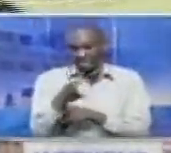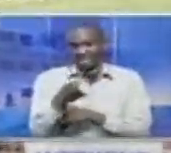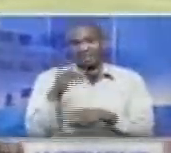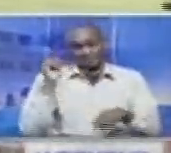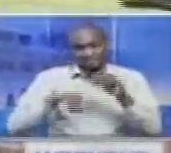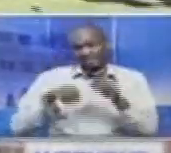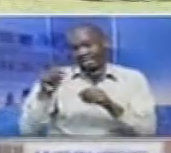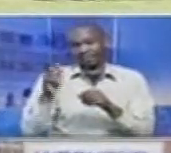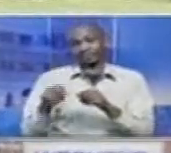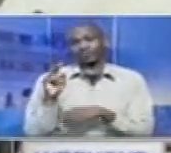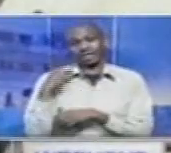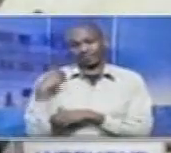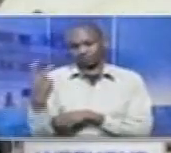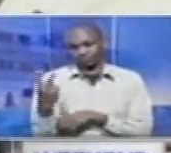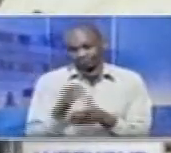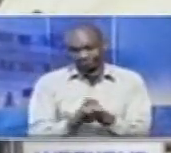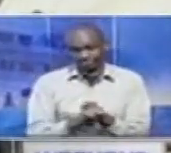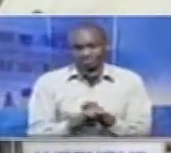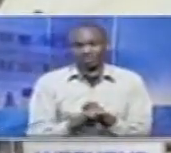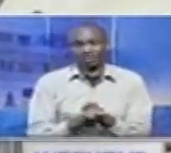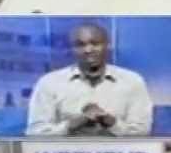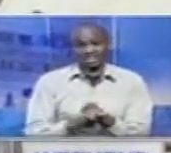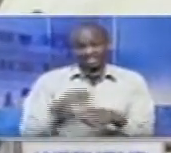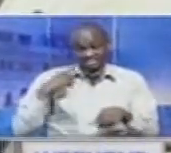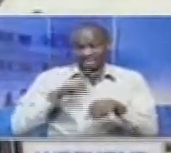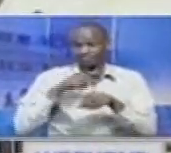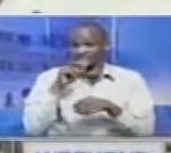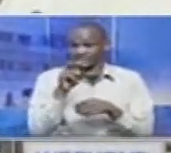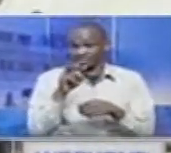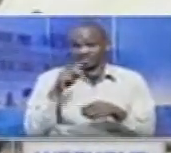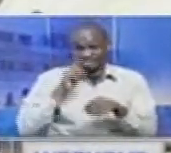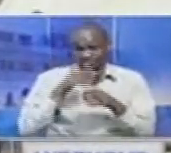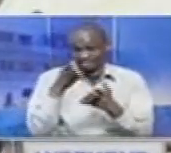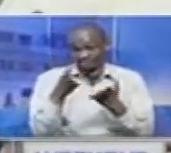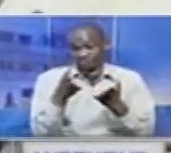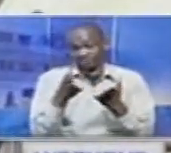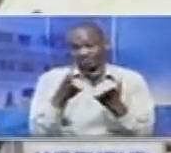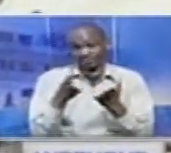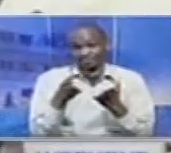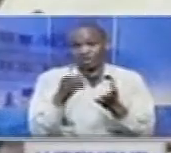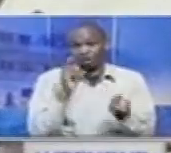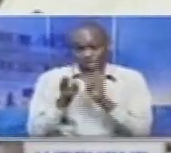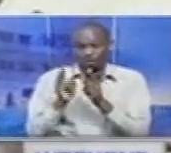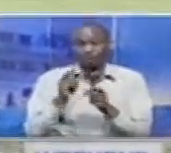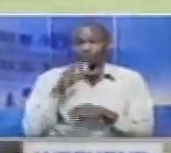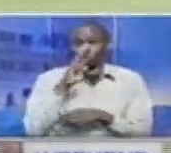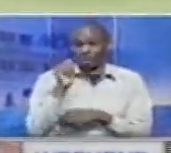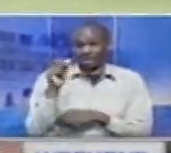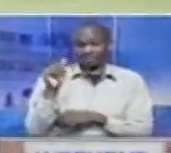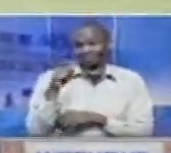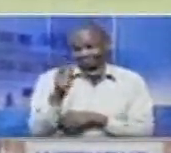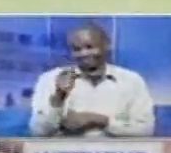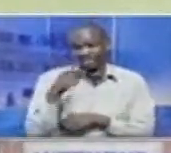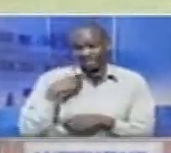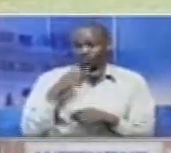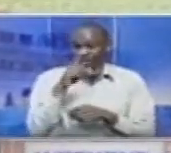Wilfred Kimitain. I'll choose one game for this season. Maybe Commonwealth. I think the Commonwealth. The